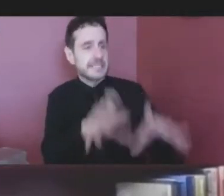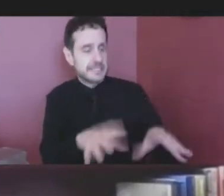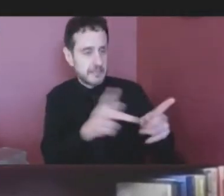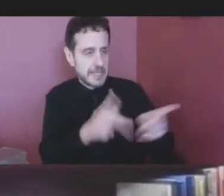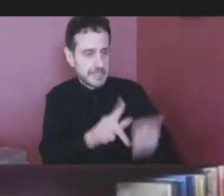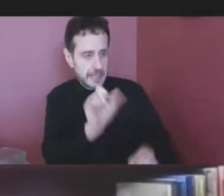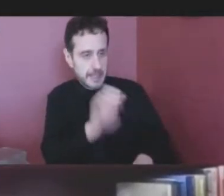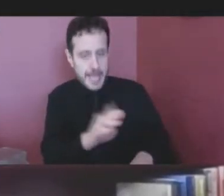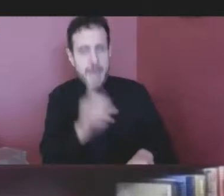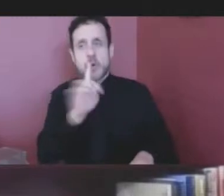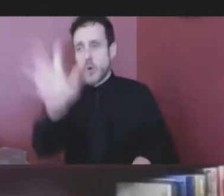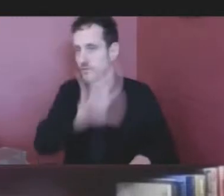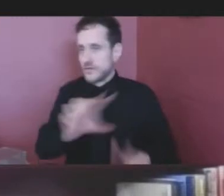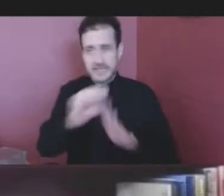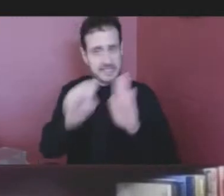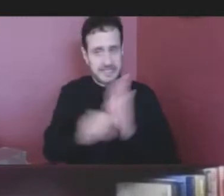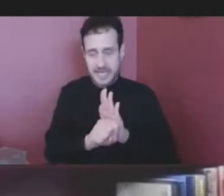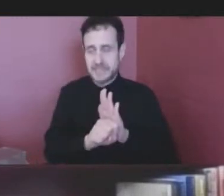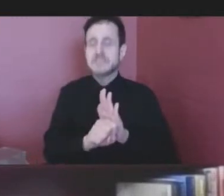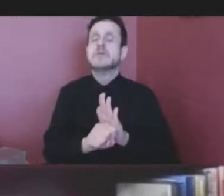state at